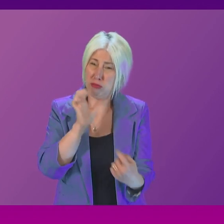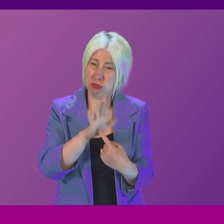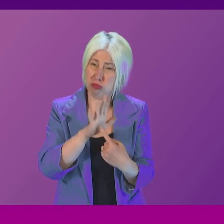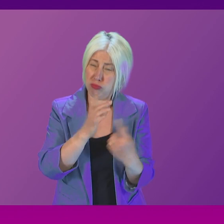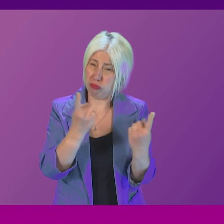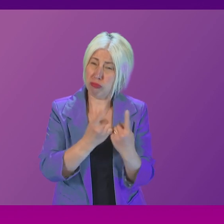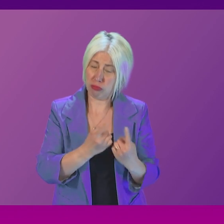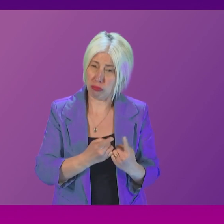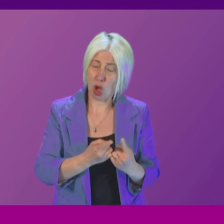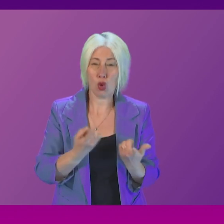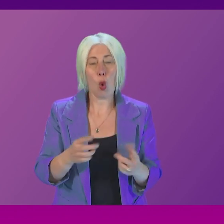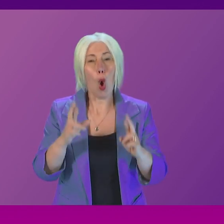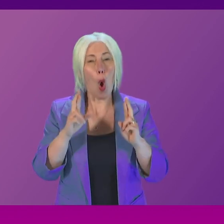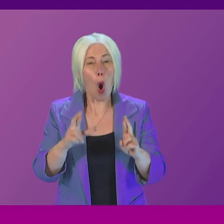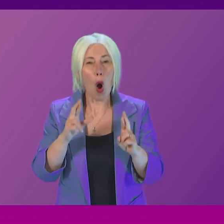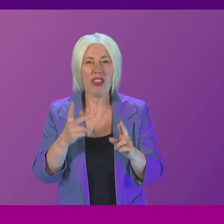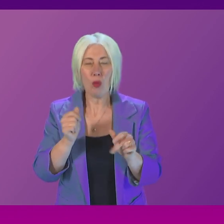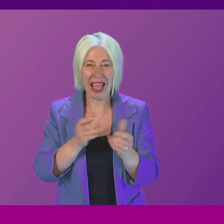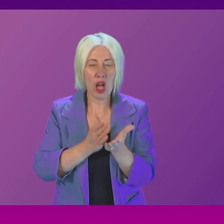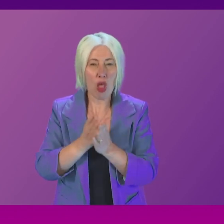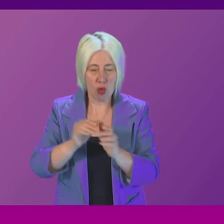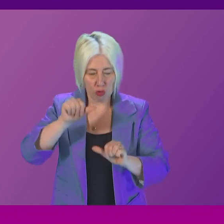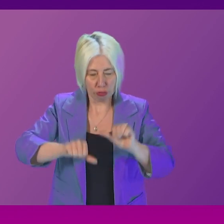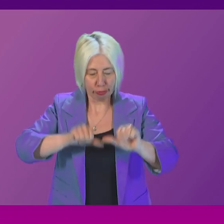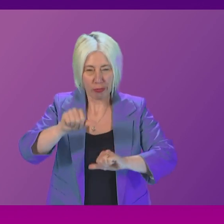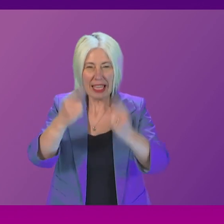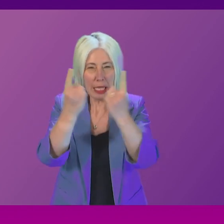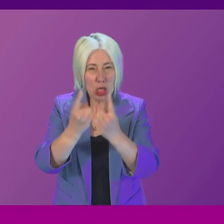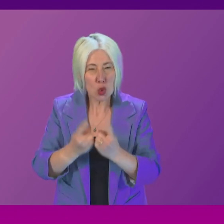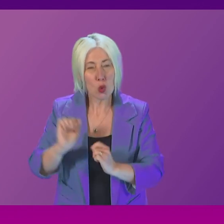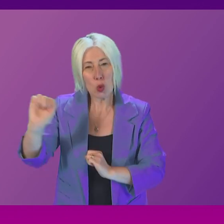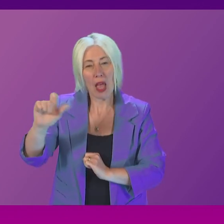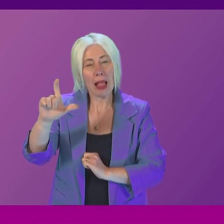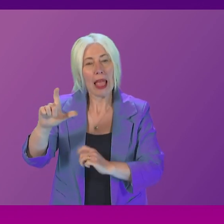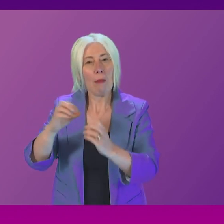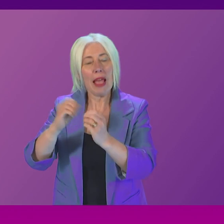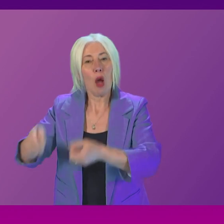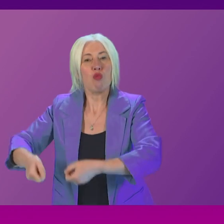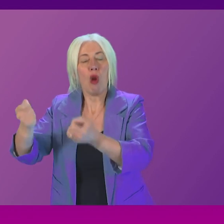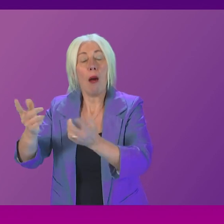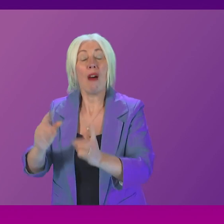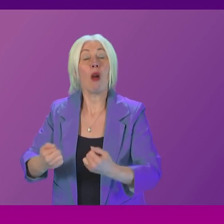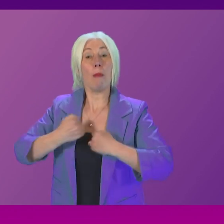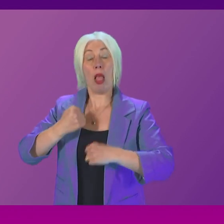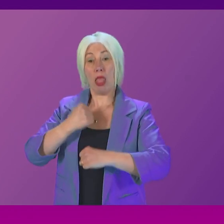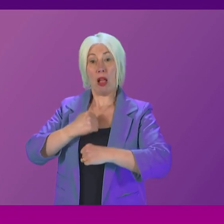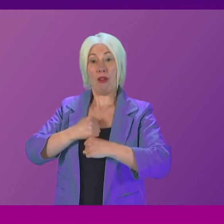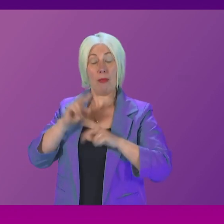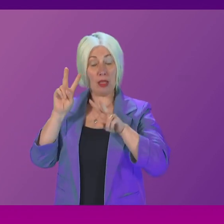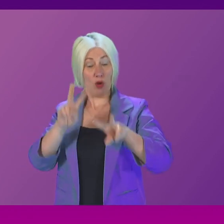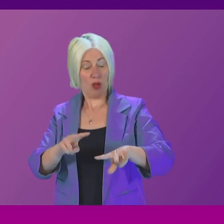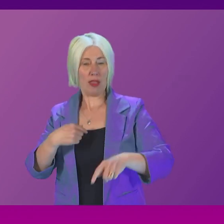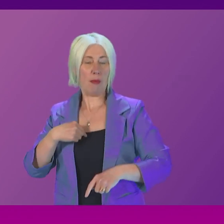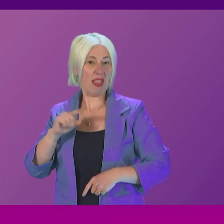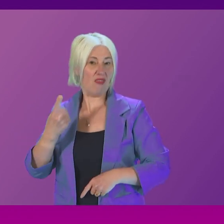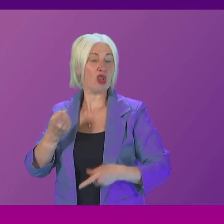matter indeed. So I'm hoping we can just work our way through those various issues that Claire Baker raises. But from a government perspective and from my perspective as First Minister,